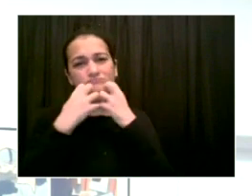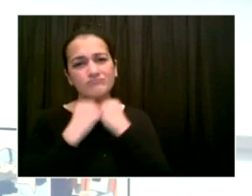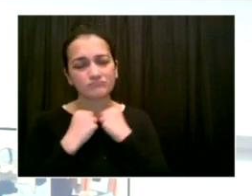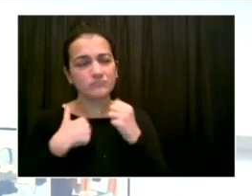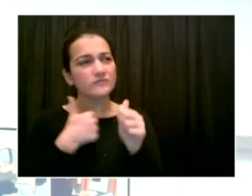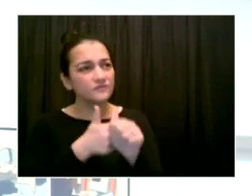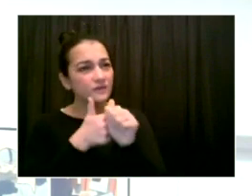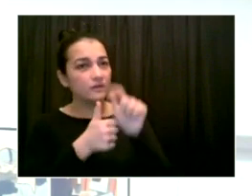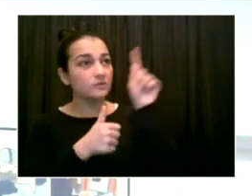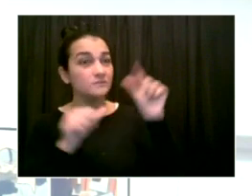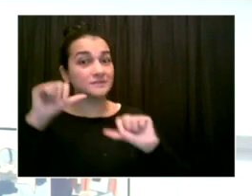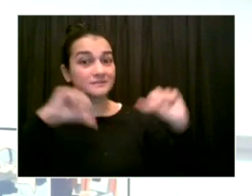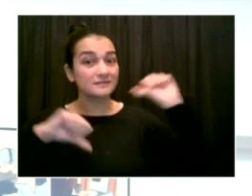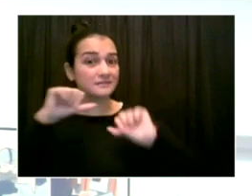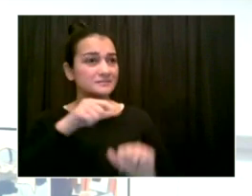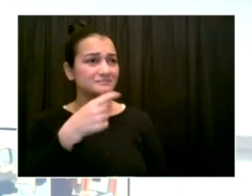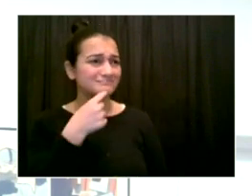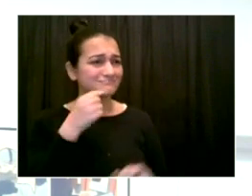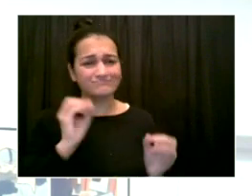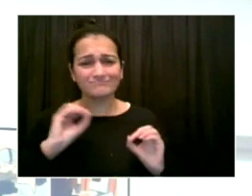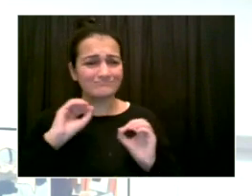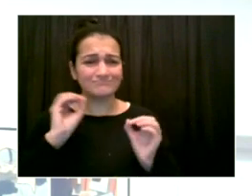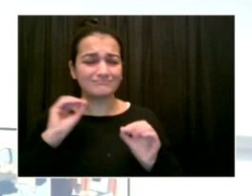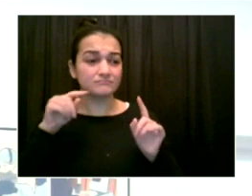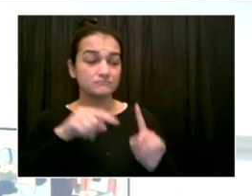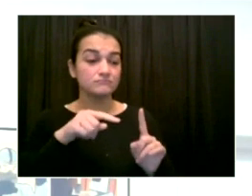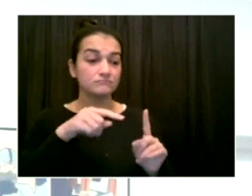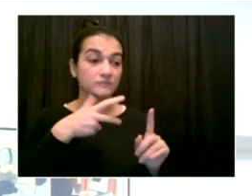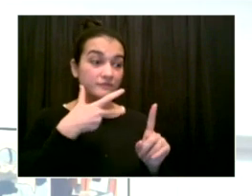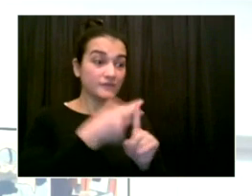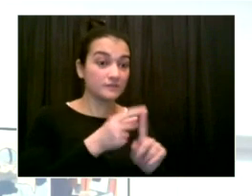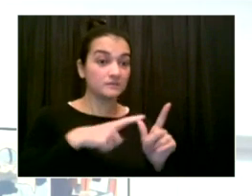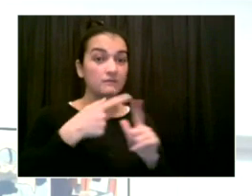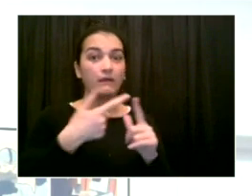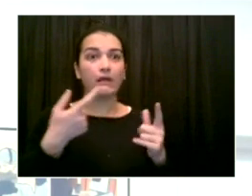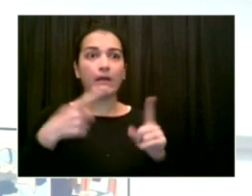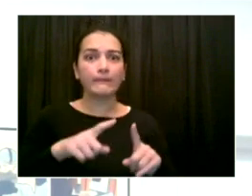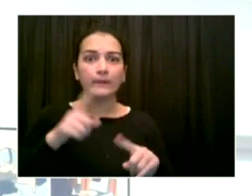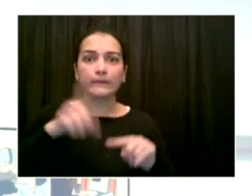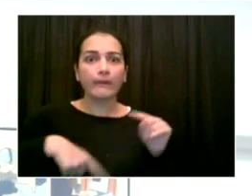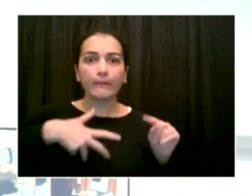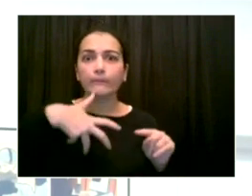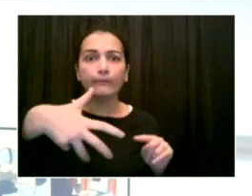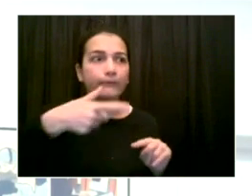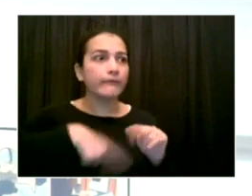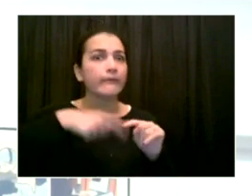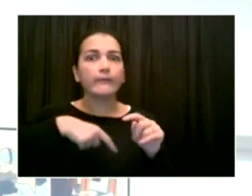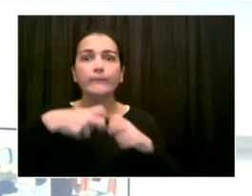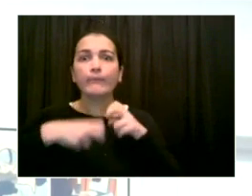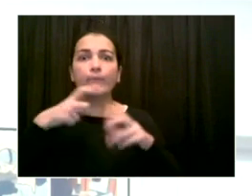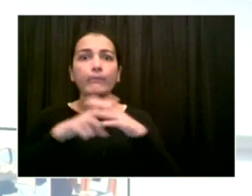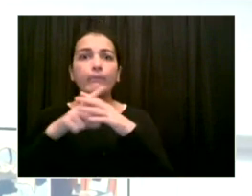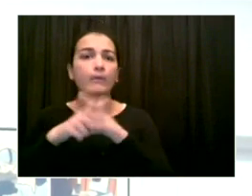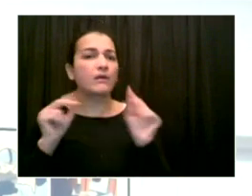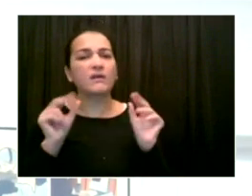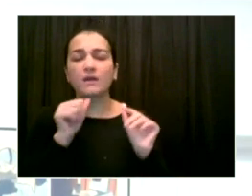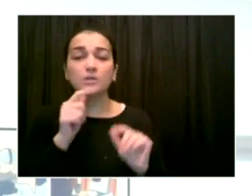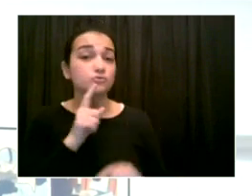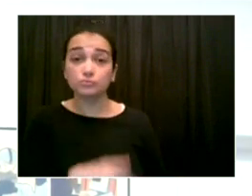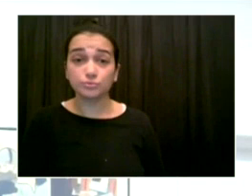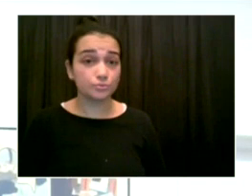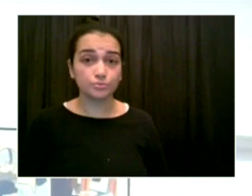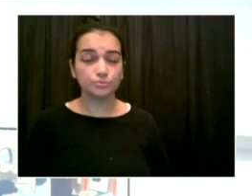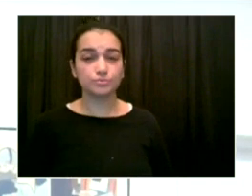person's ability to become pregnant. We also know the risks COVID-19 can pose to pregnant women, and that's why the nation's